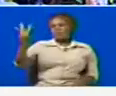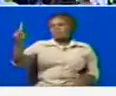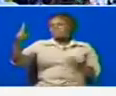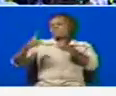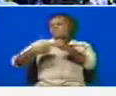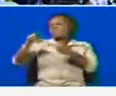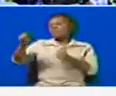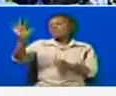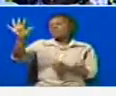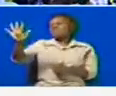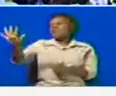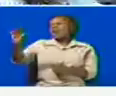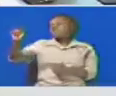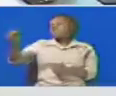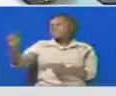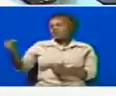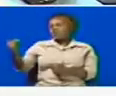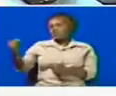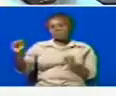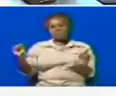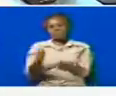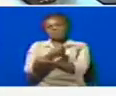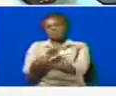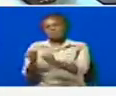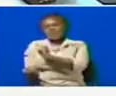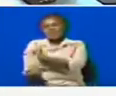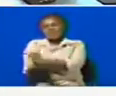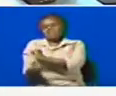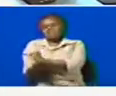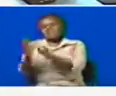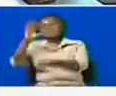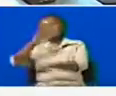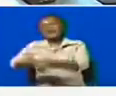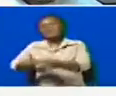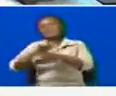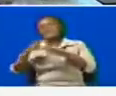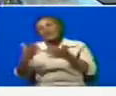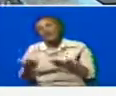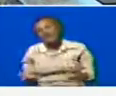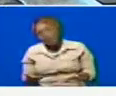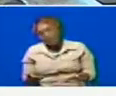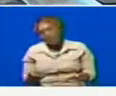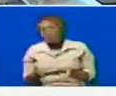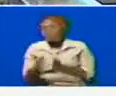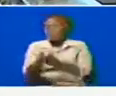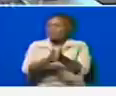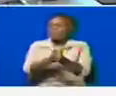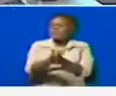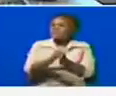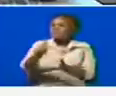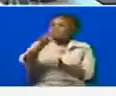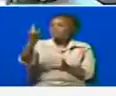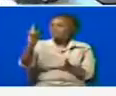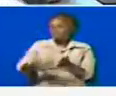6.5 million voters. He could not explain how he arrived at that figure. The more interesting question here